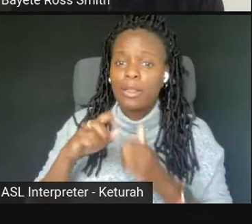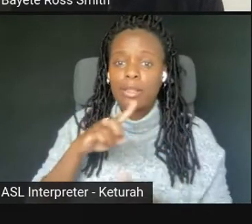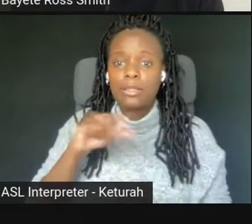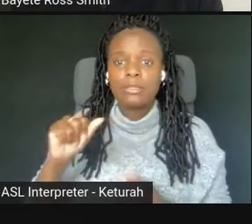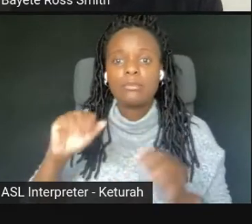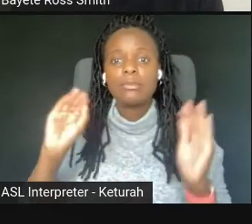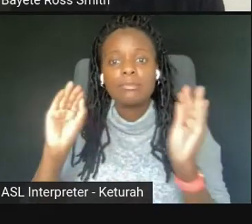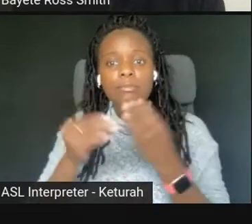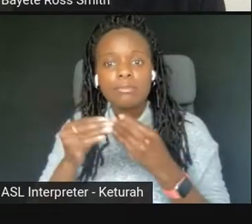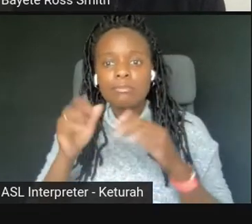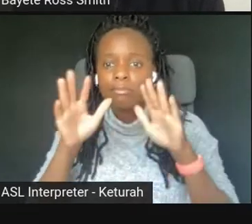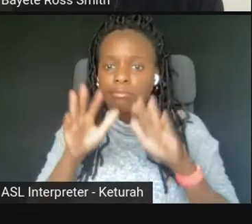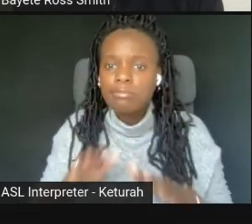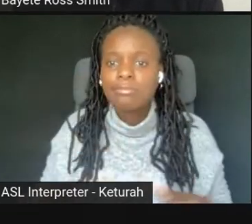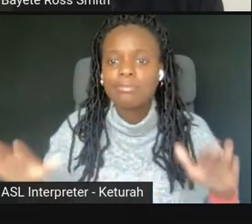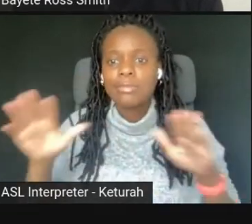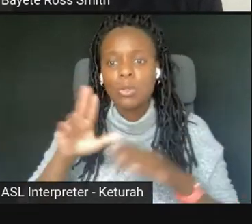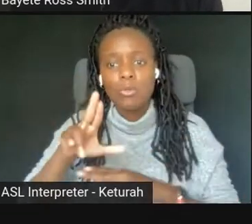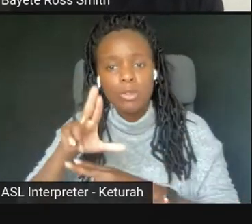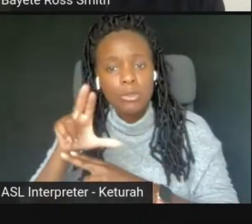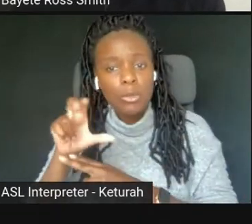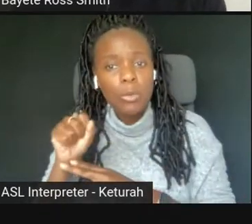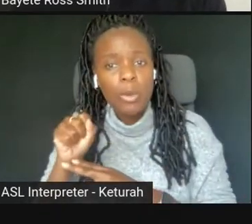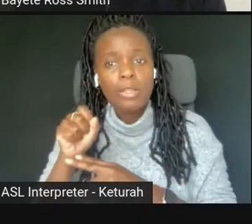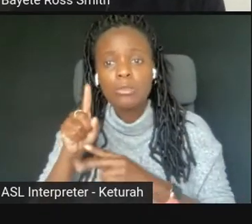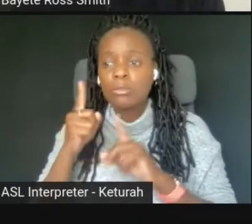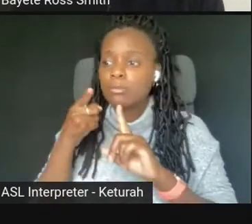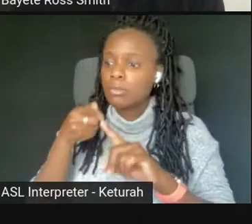the country to eventually make this a standard for legal